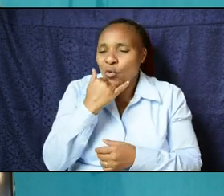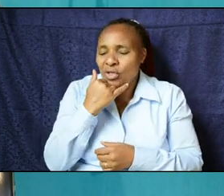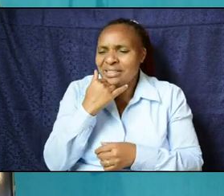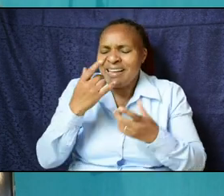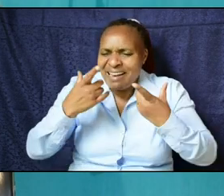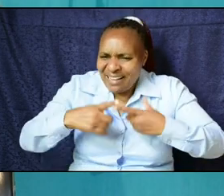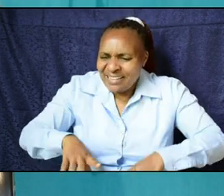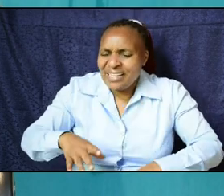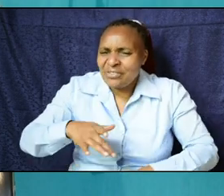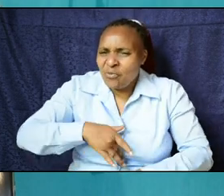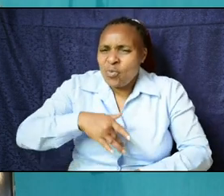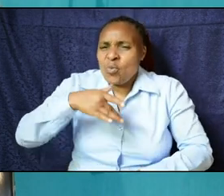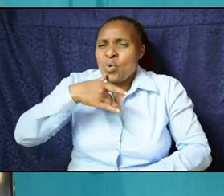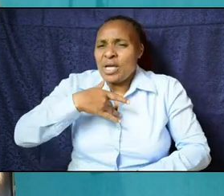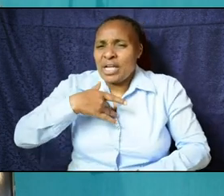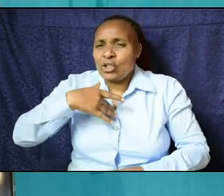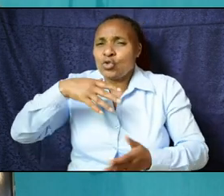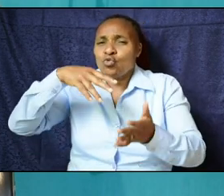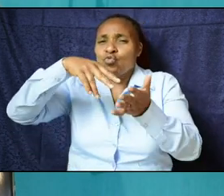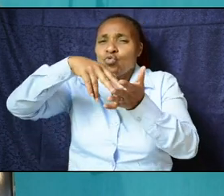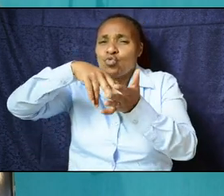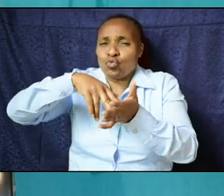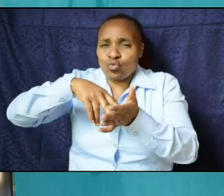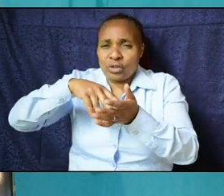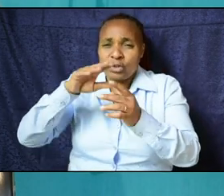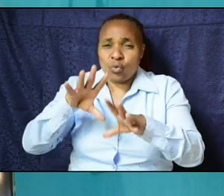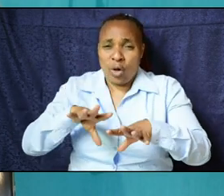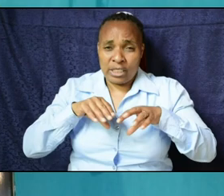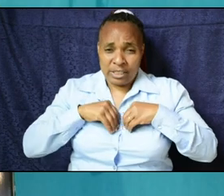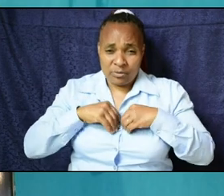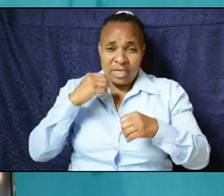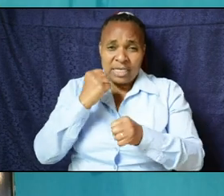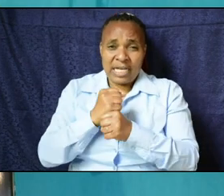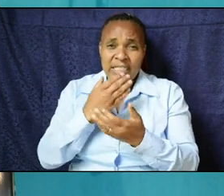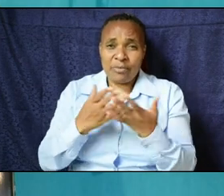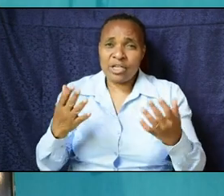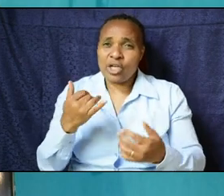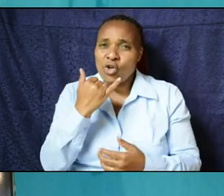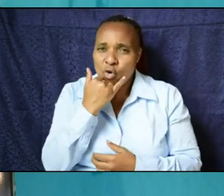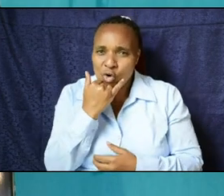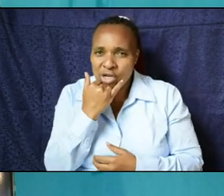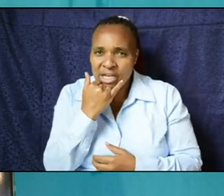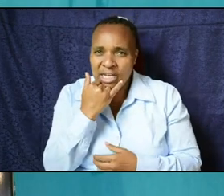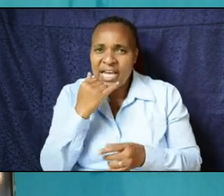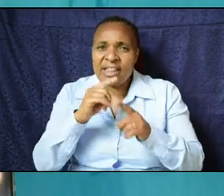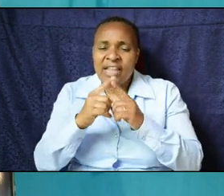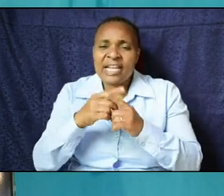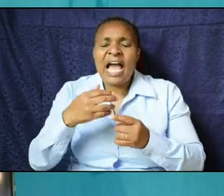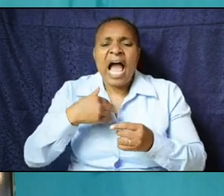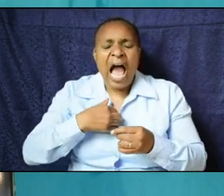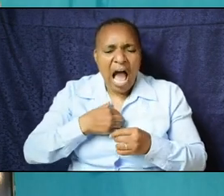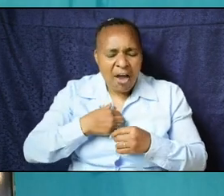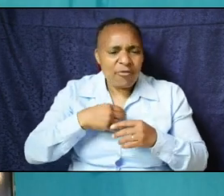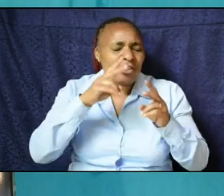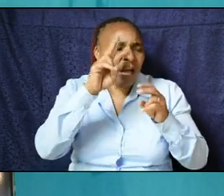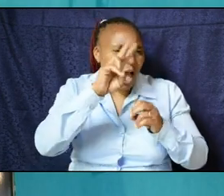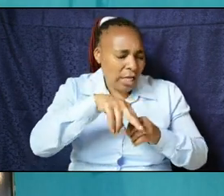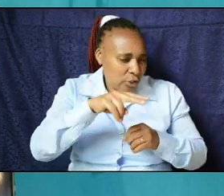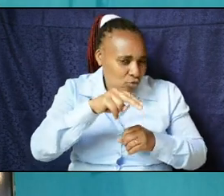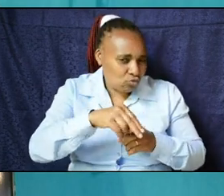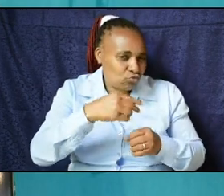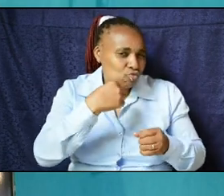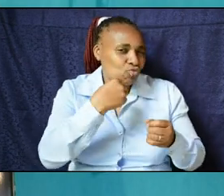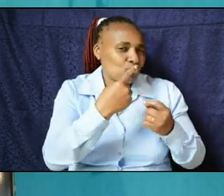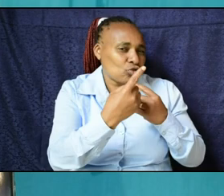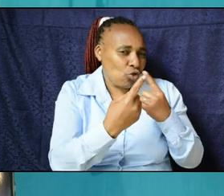willing to stoop low, to accept that you've done something wrong, and have the attitude to reconcile.